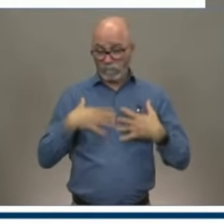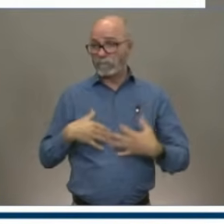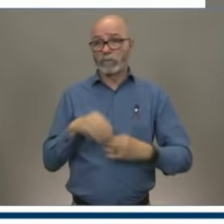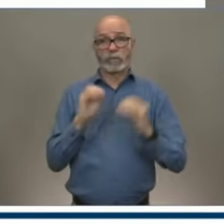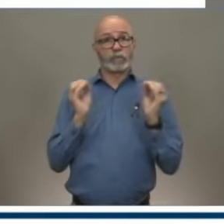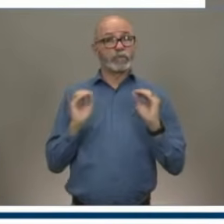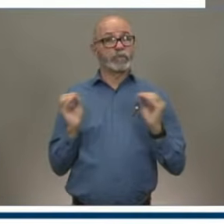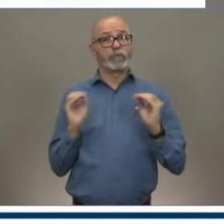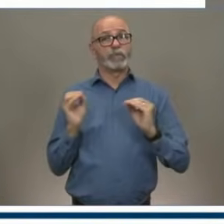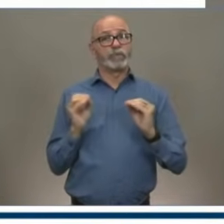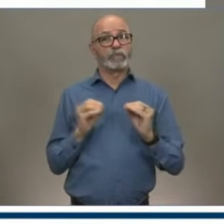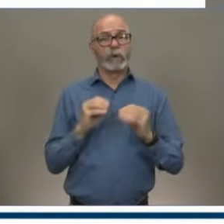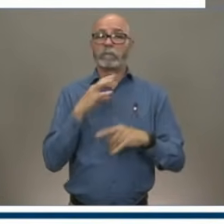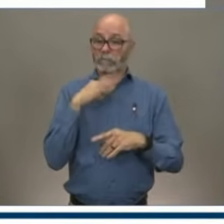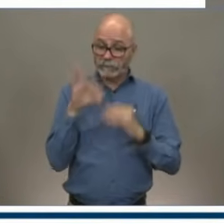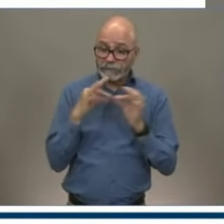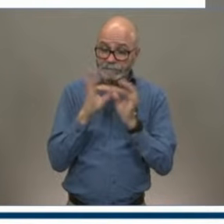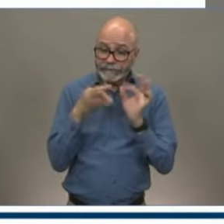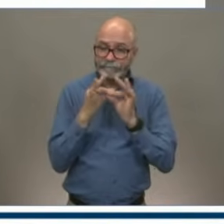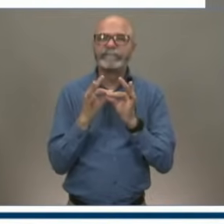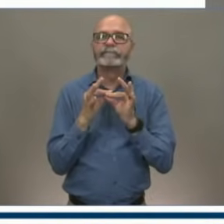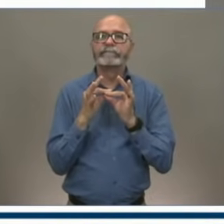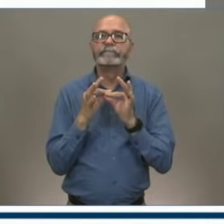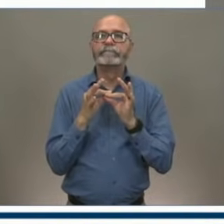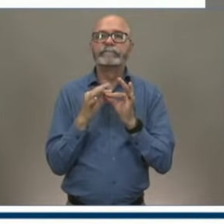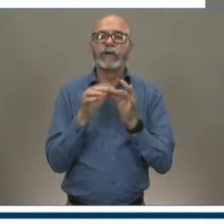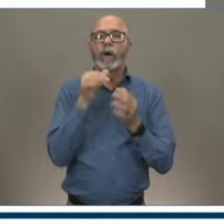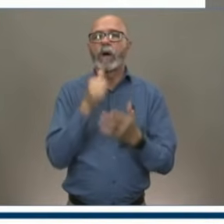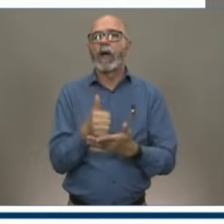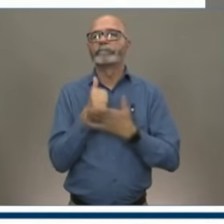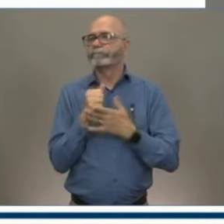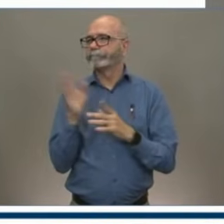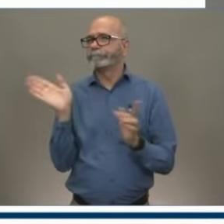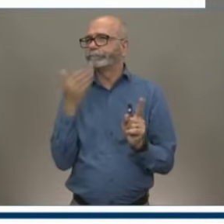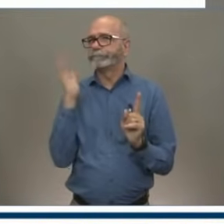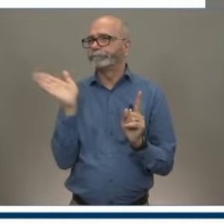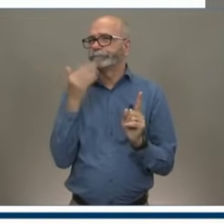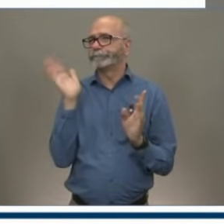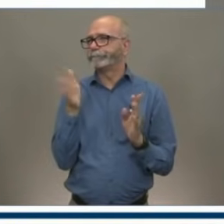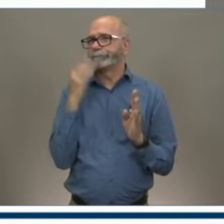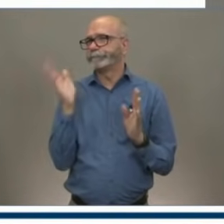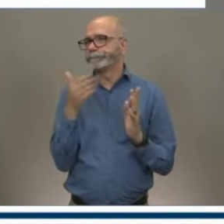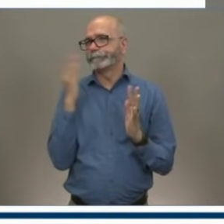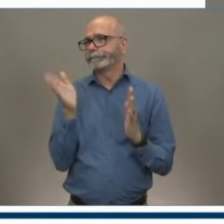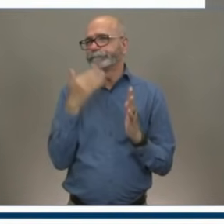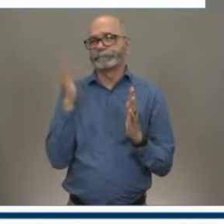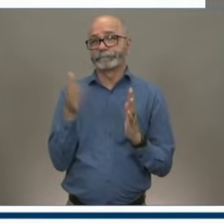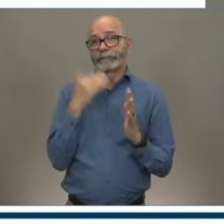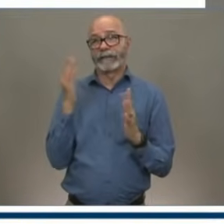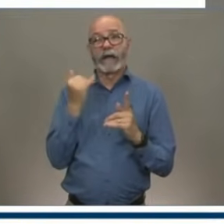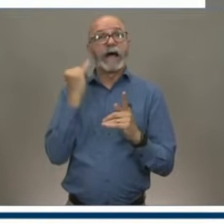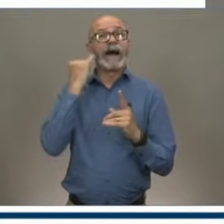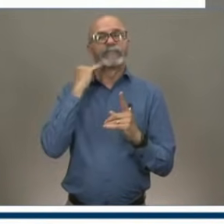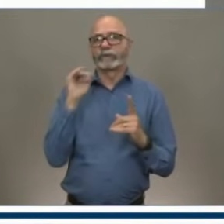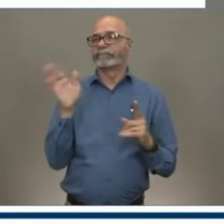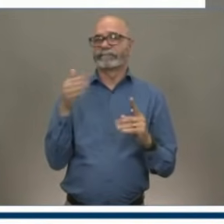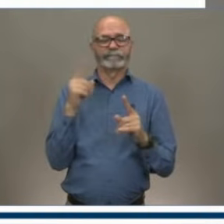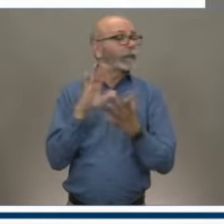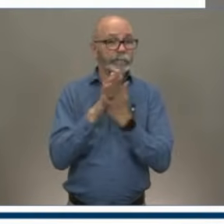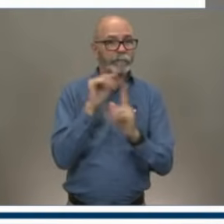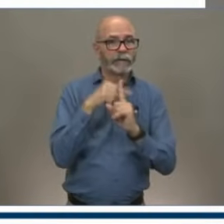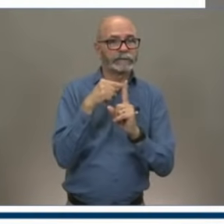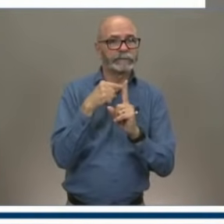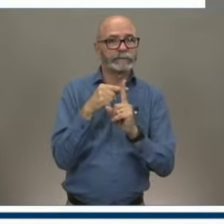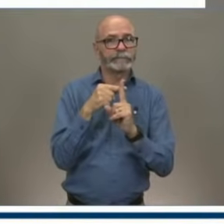addition to our surveillance, COVID surveillance toolbox. And when we do get positive tests, we're able to manage